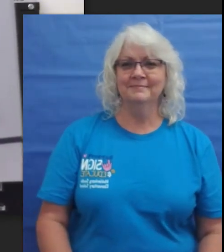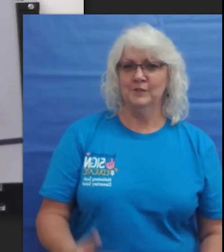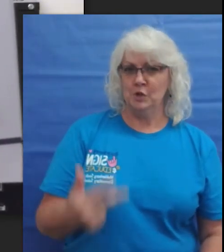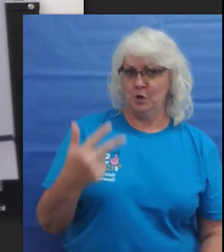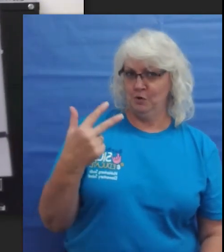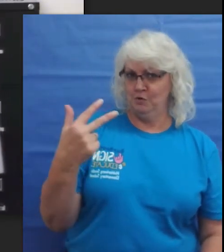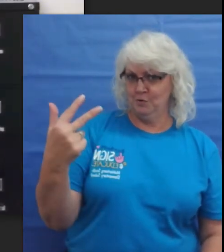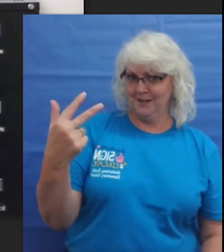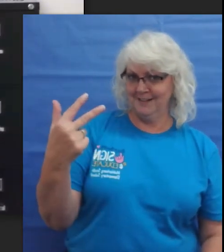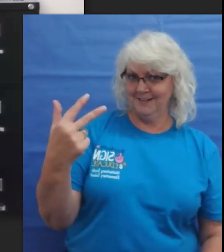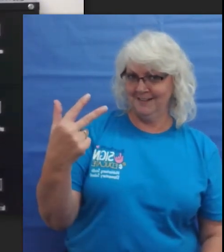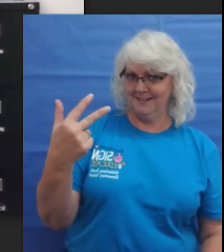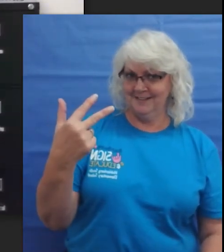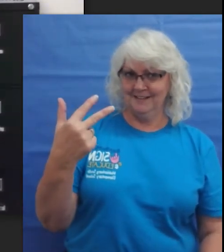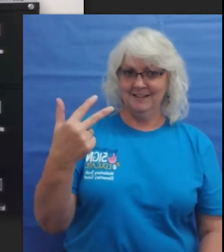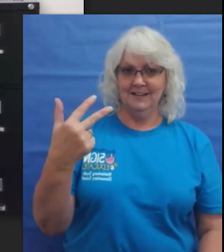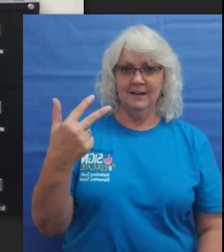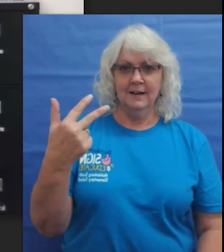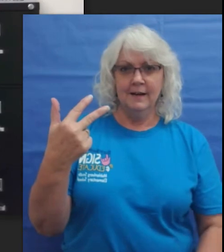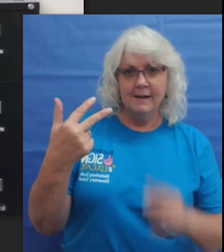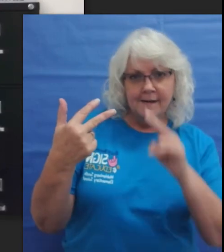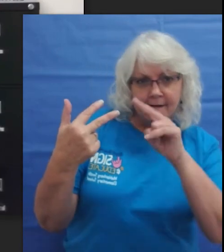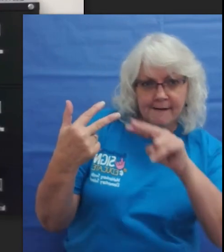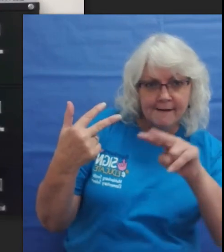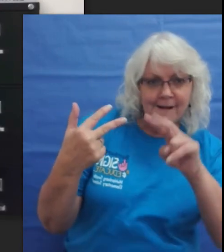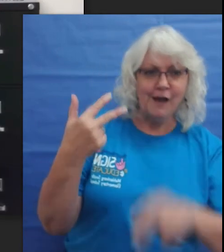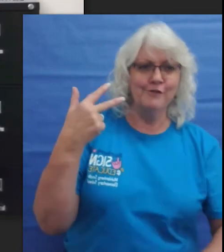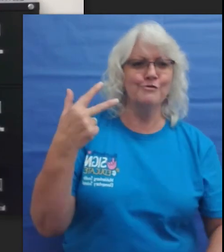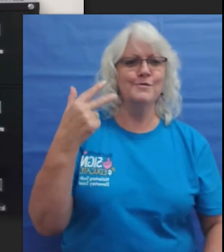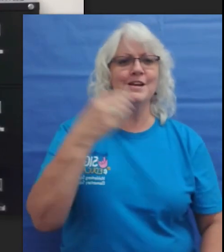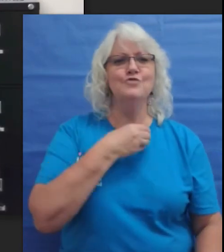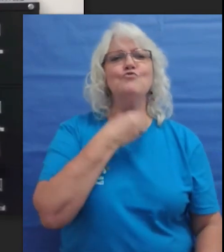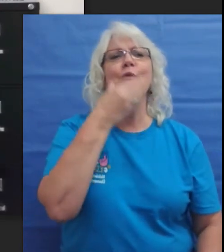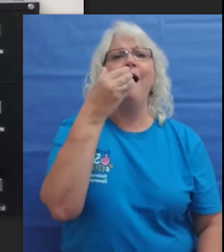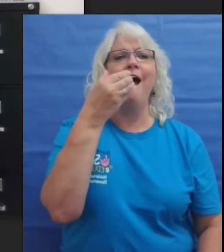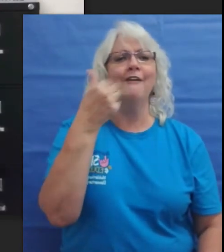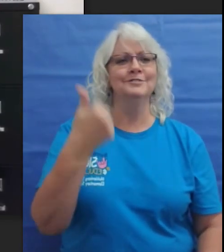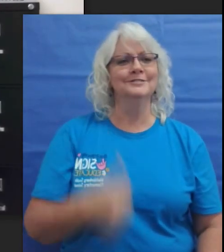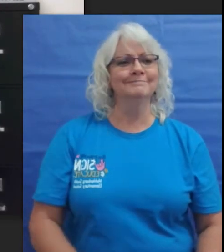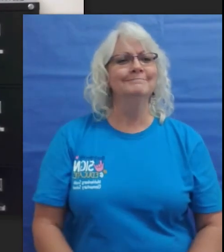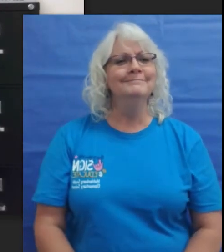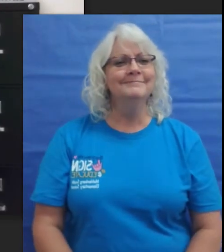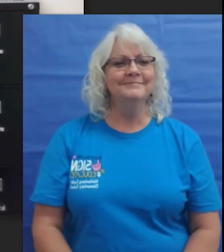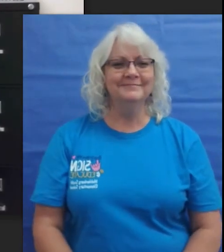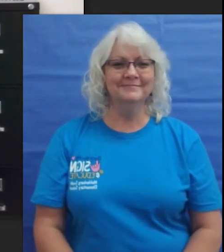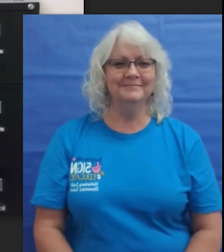Three. Look at those. Three giraffes.